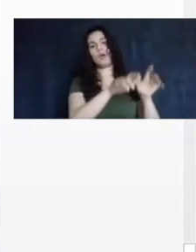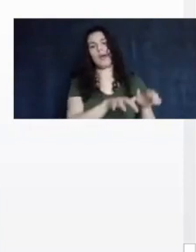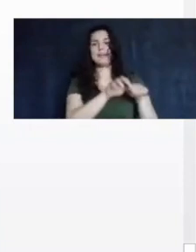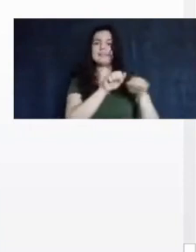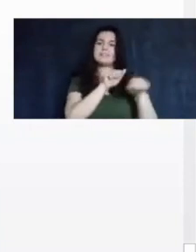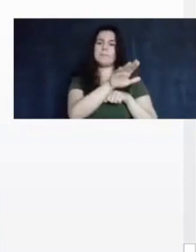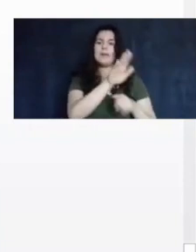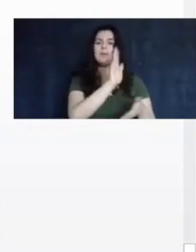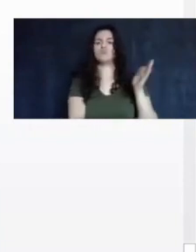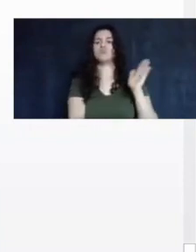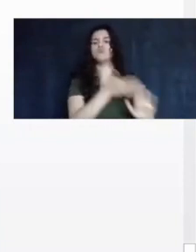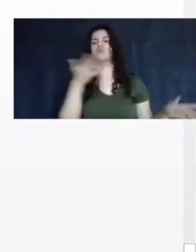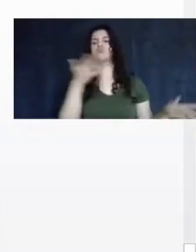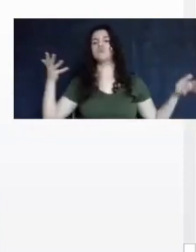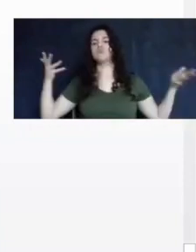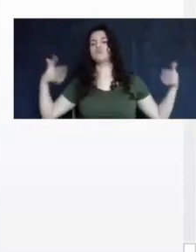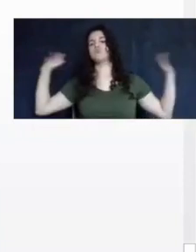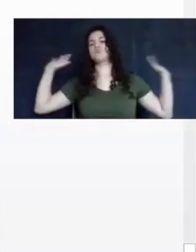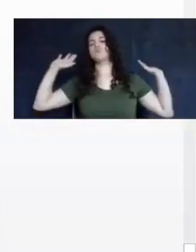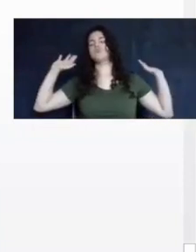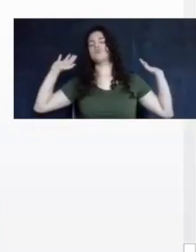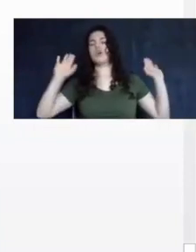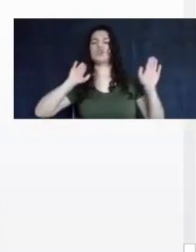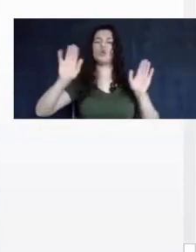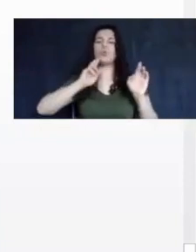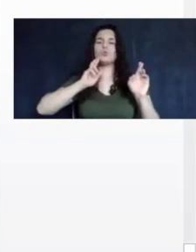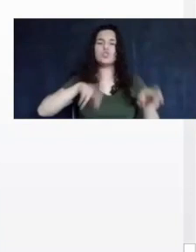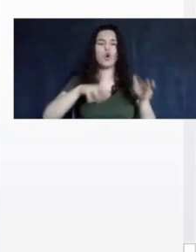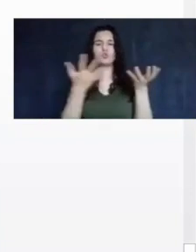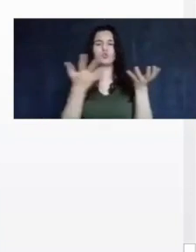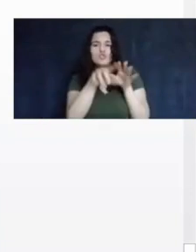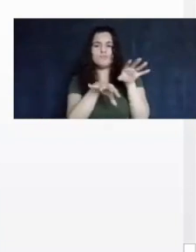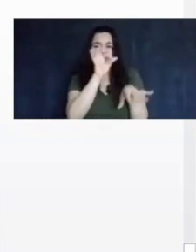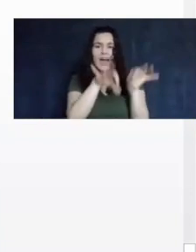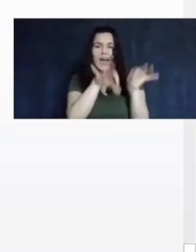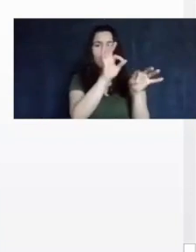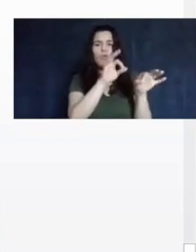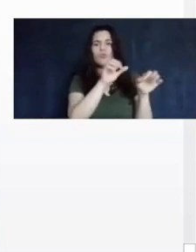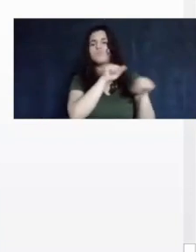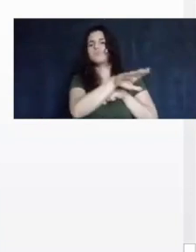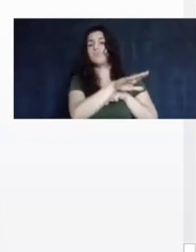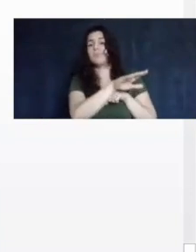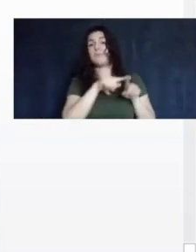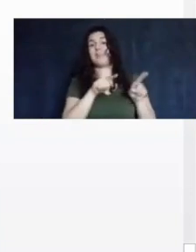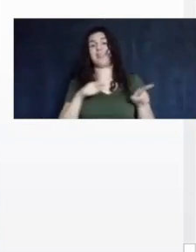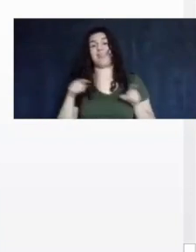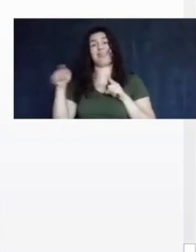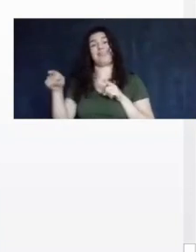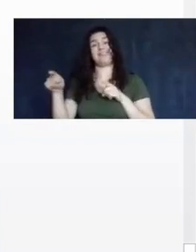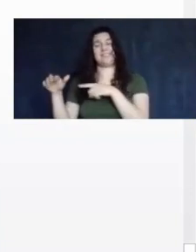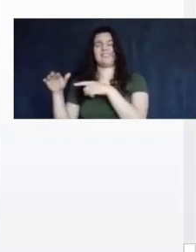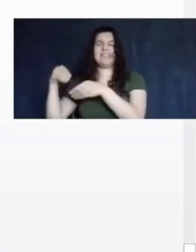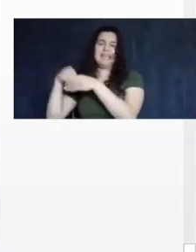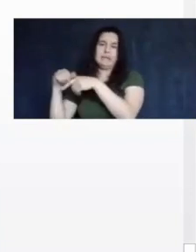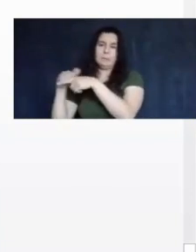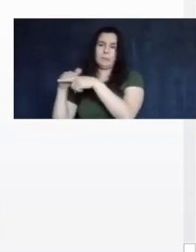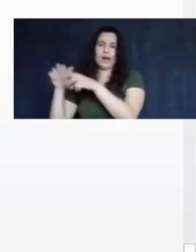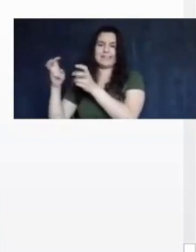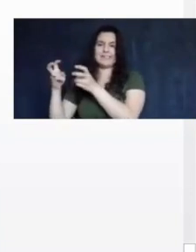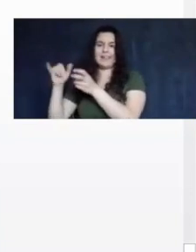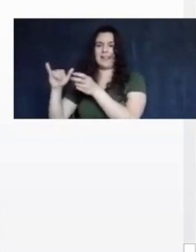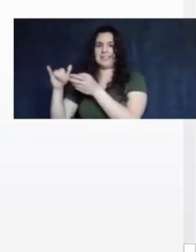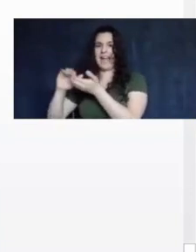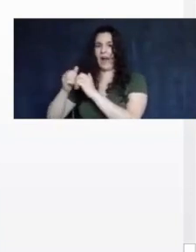and you're done. Your findings, that's it. In a dissertation in practice, the focus is on implications for